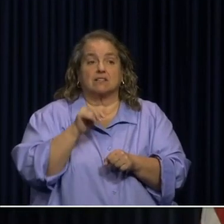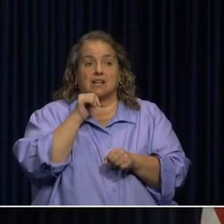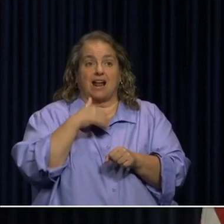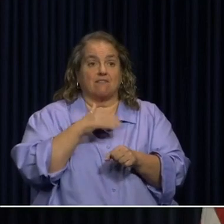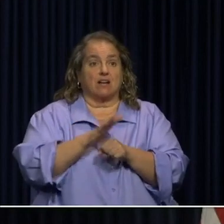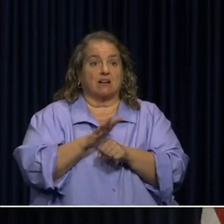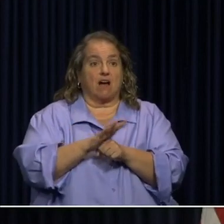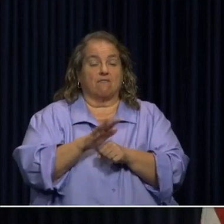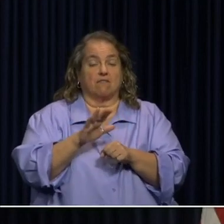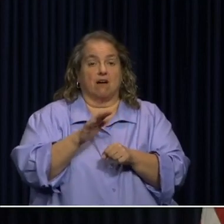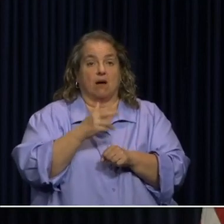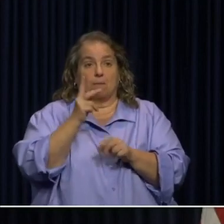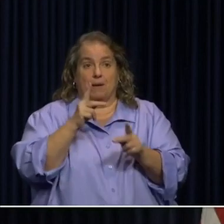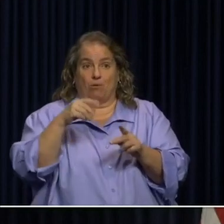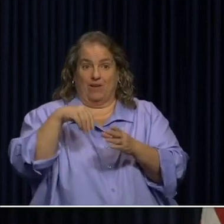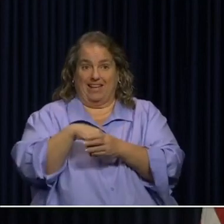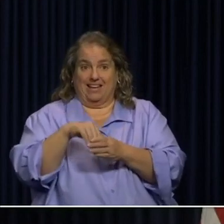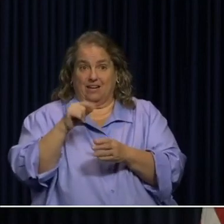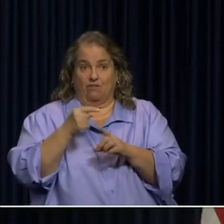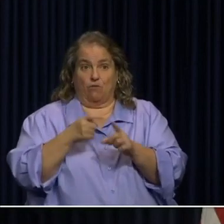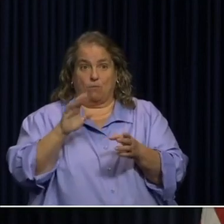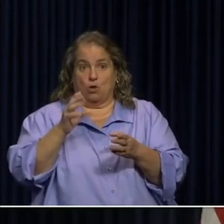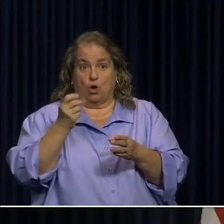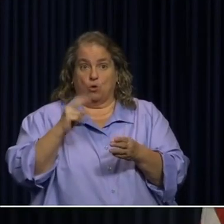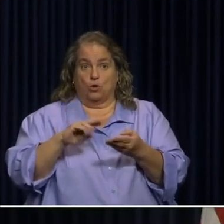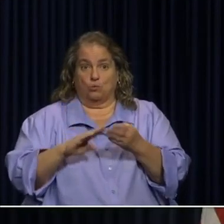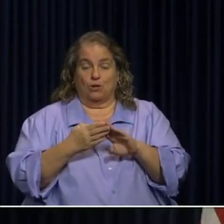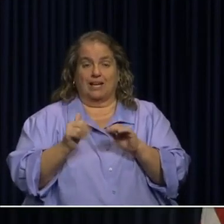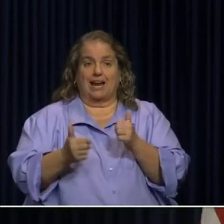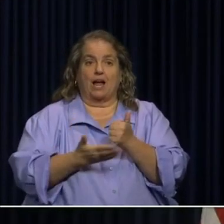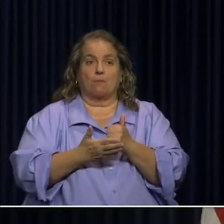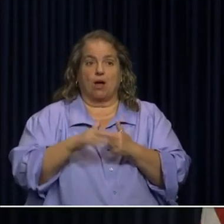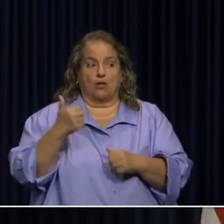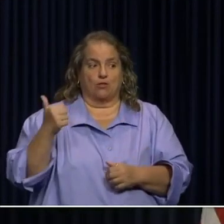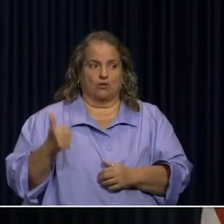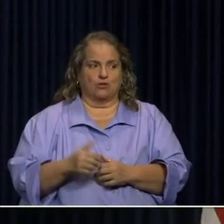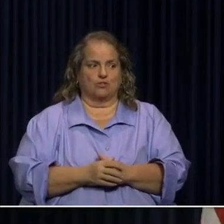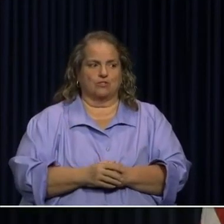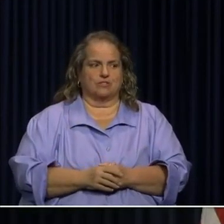it from their own community can help out others.